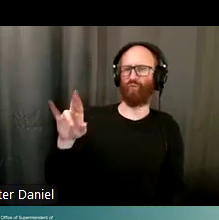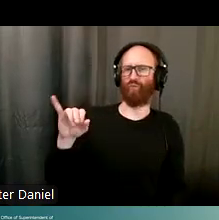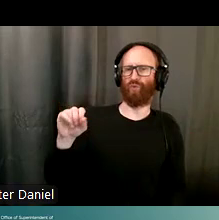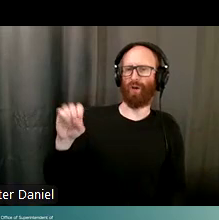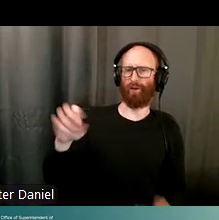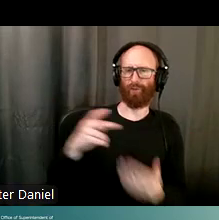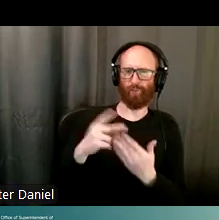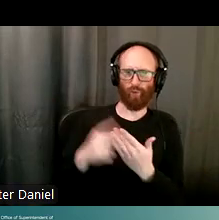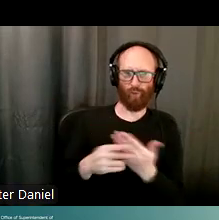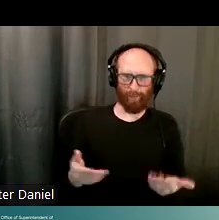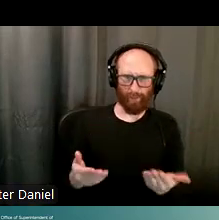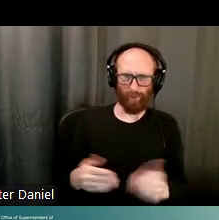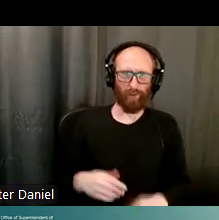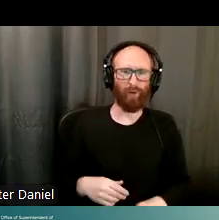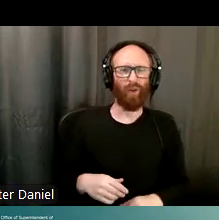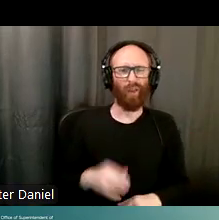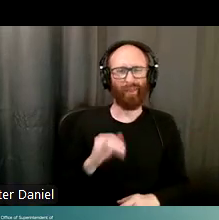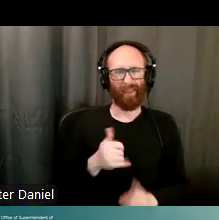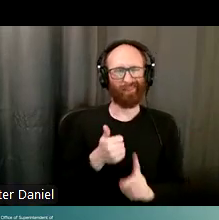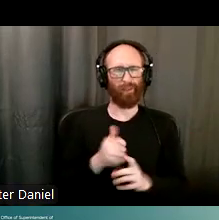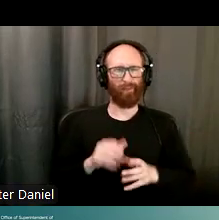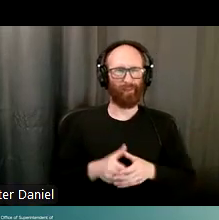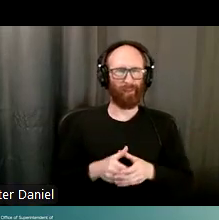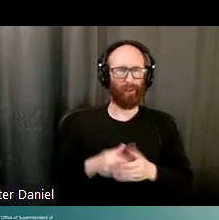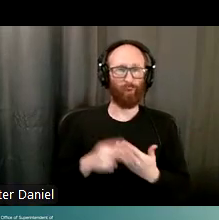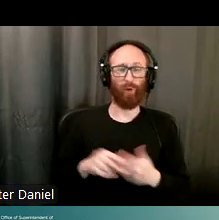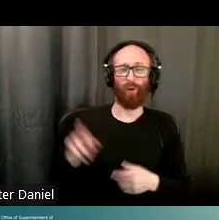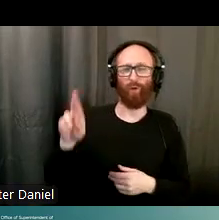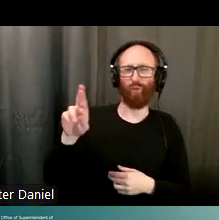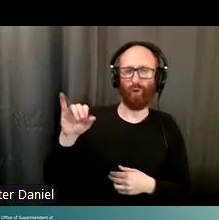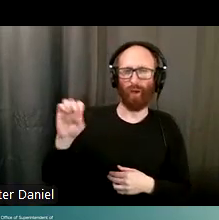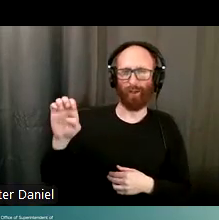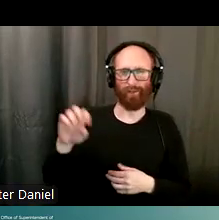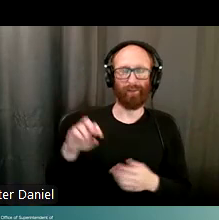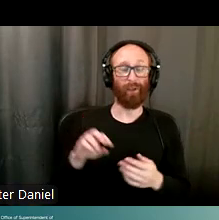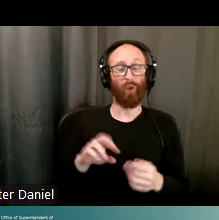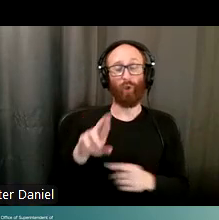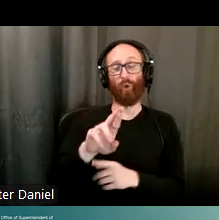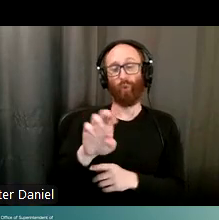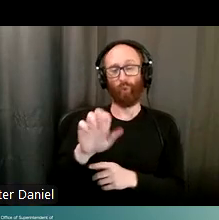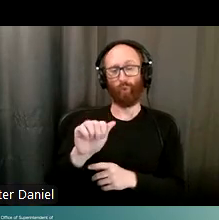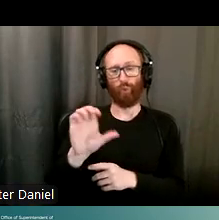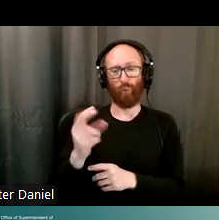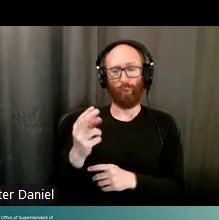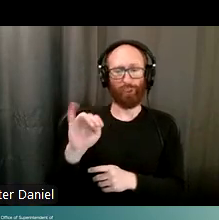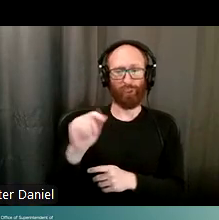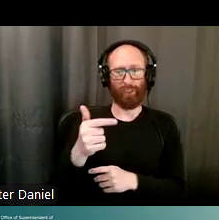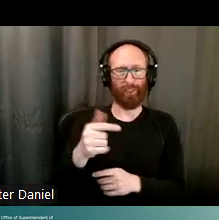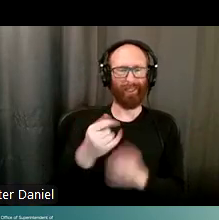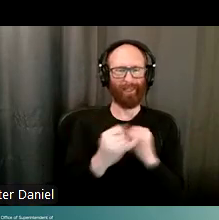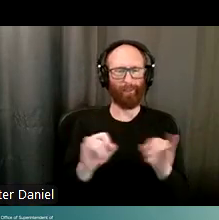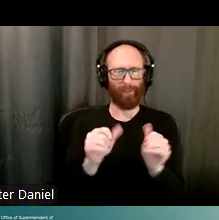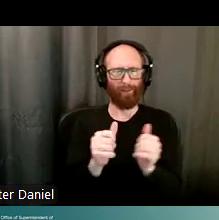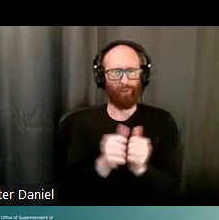School. It's a self-contained program. RISE stands for Reaching Independence with Education and Support. And